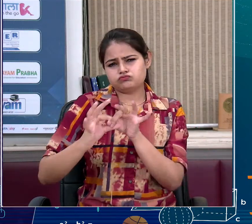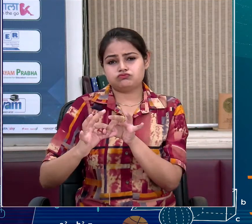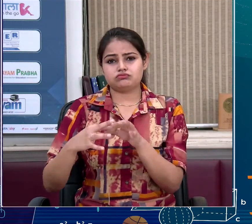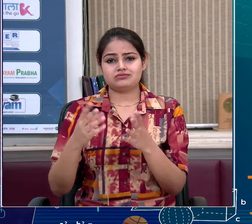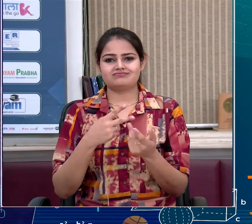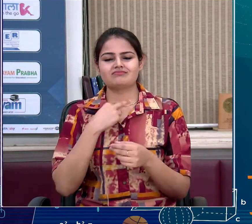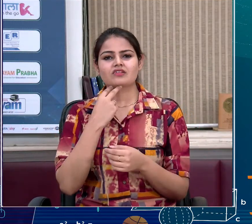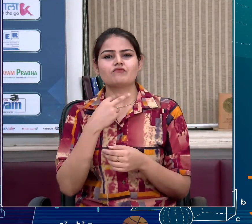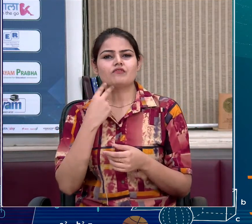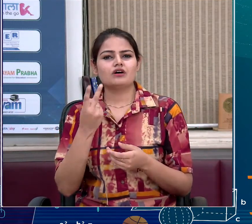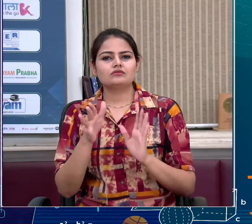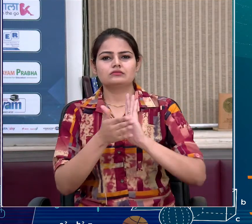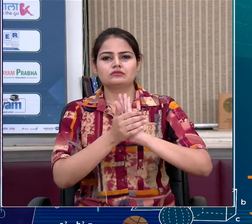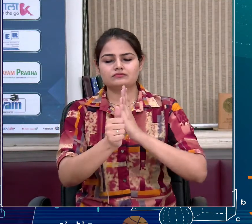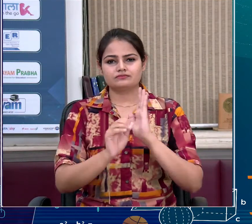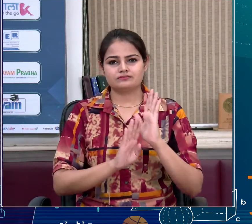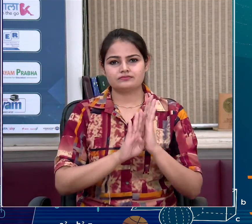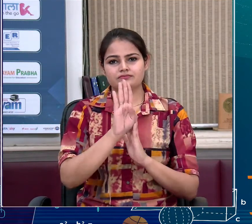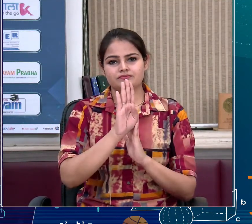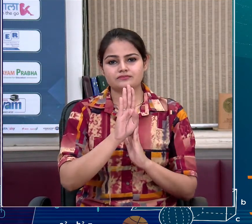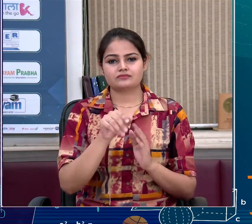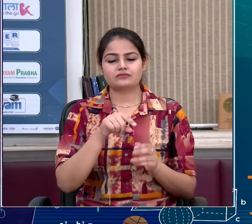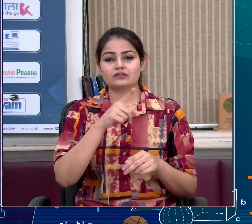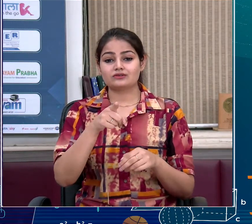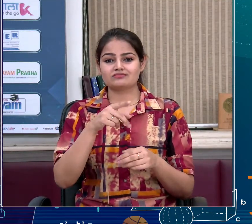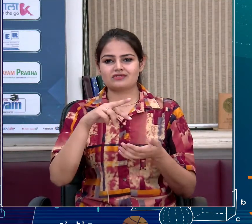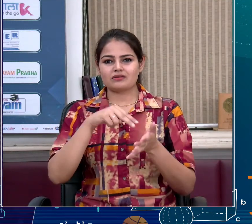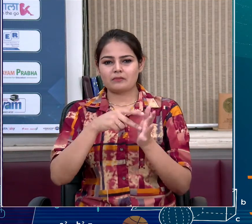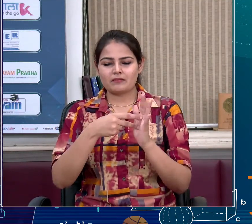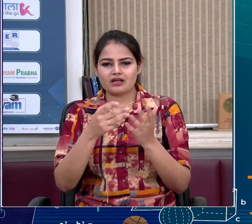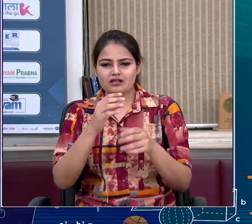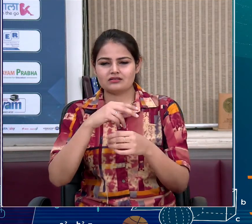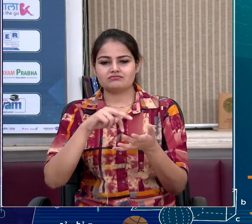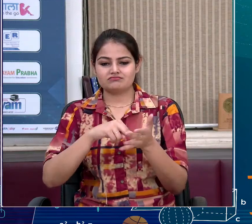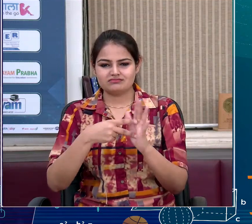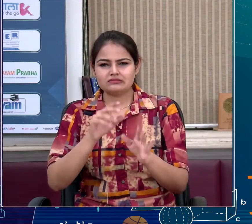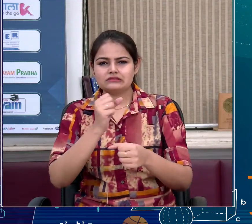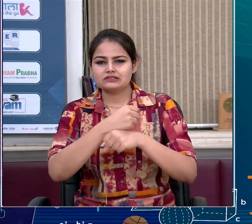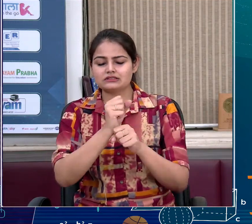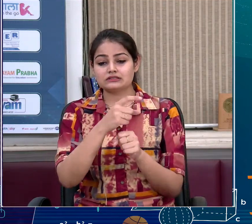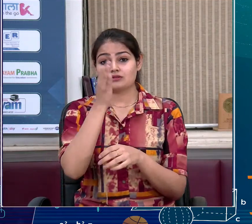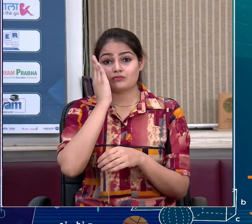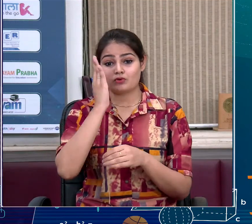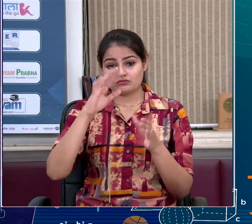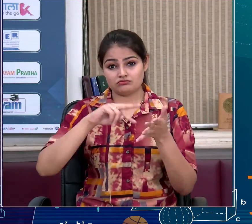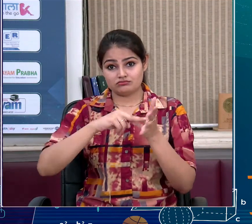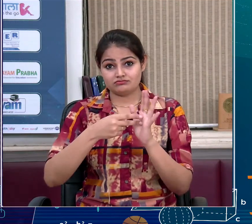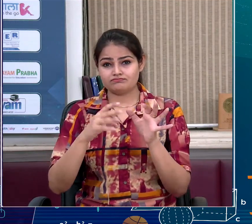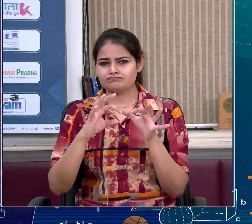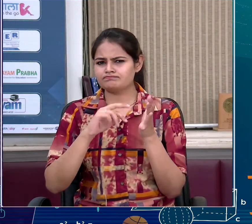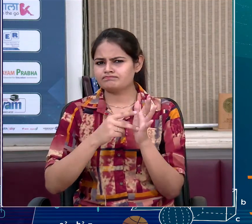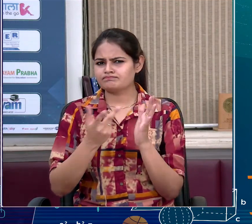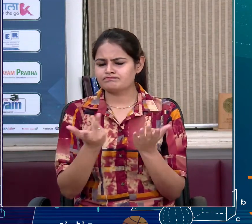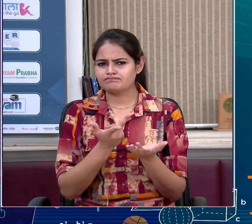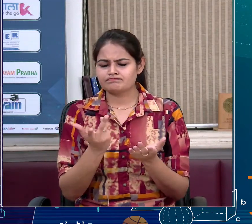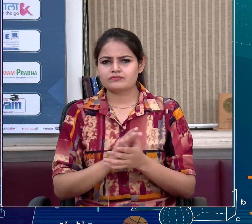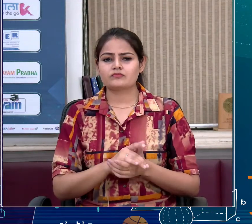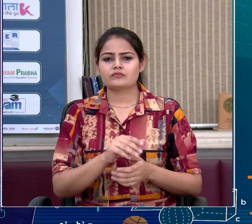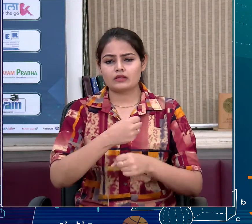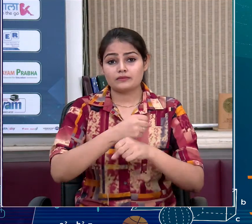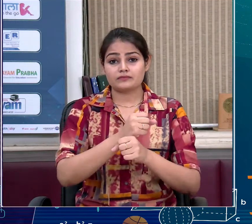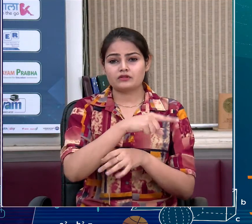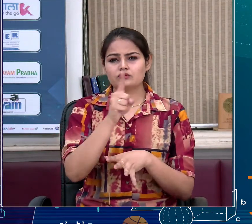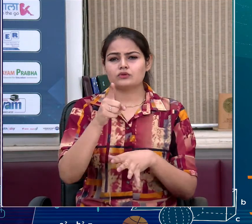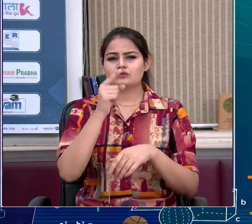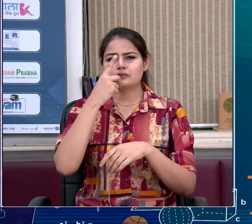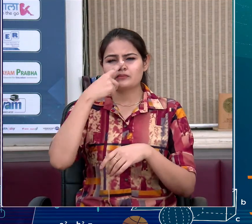skills, to understand the meaning making basically of a poem. So how a Absolutely. parent can help in this